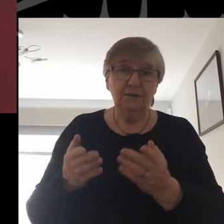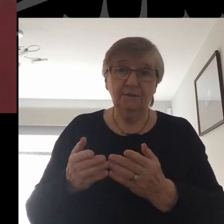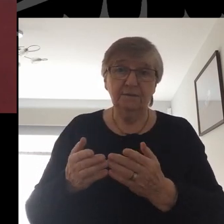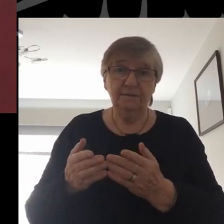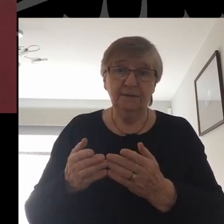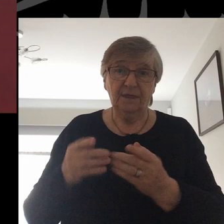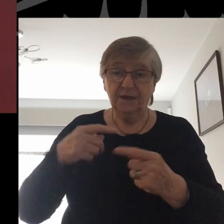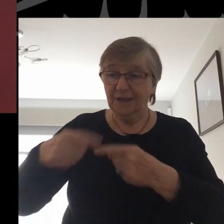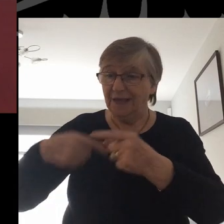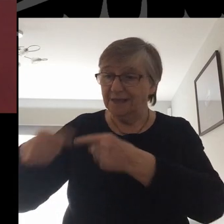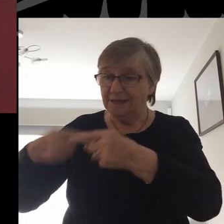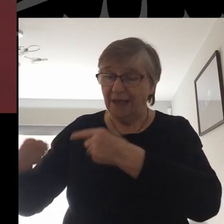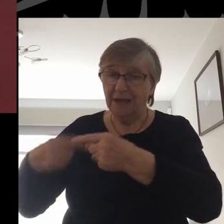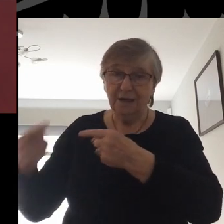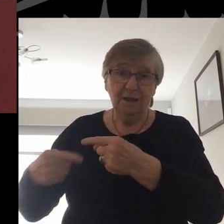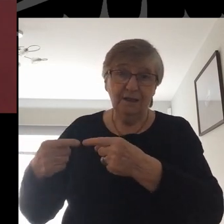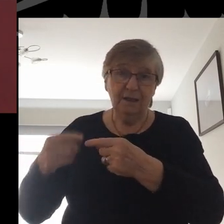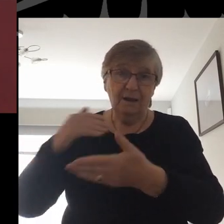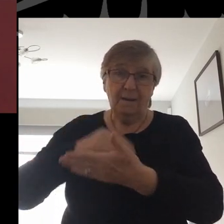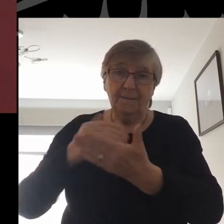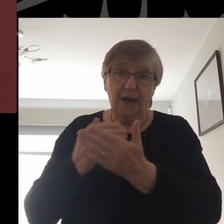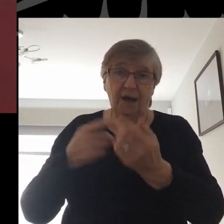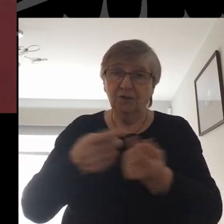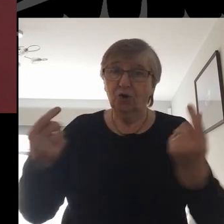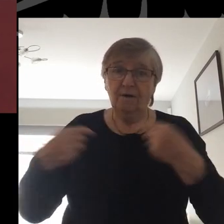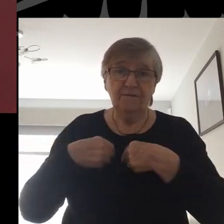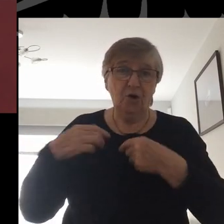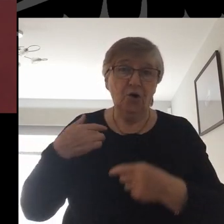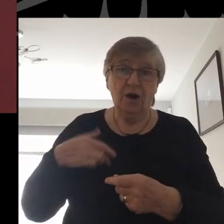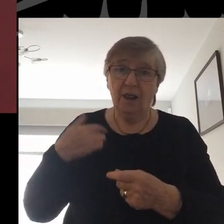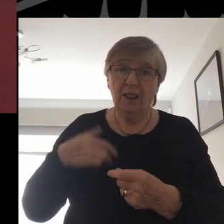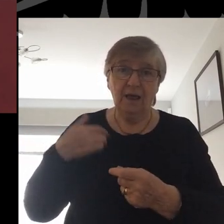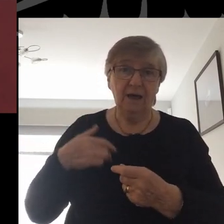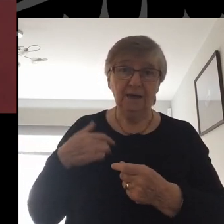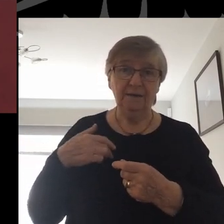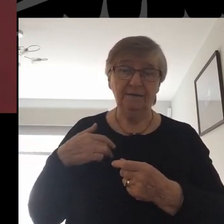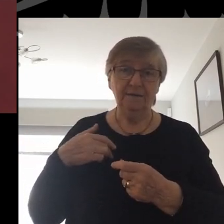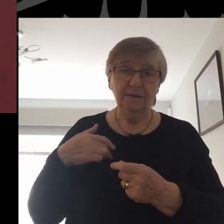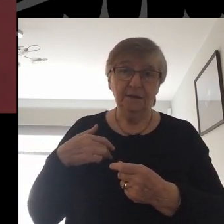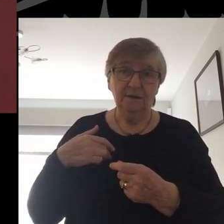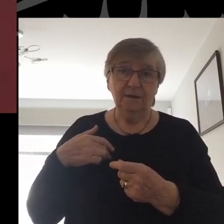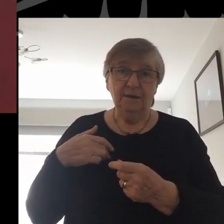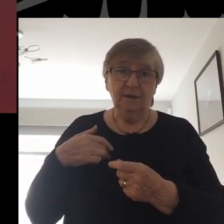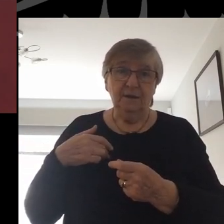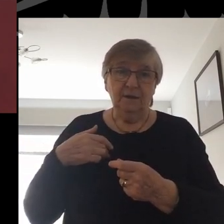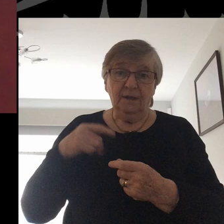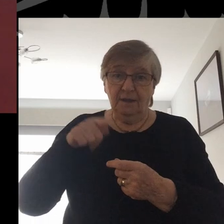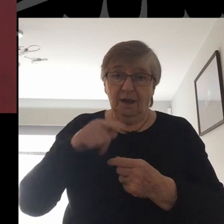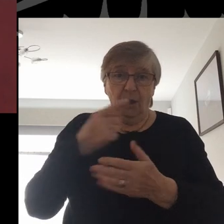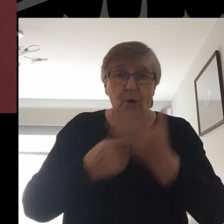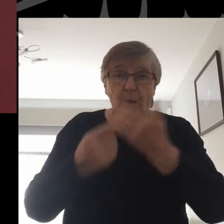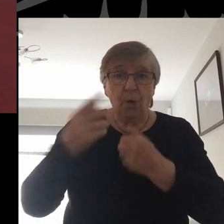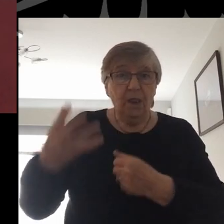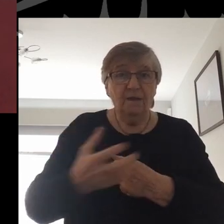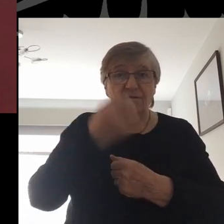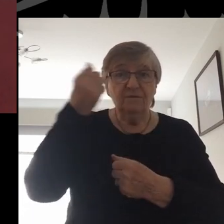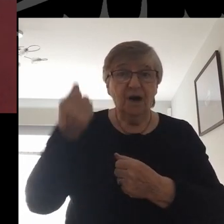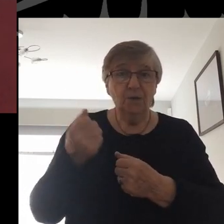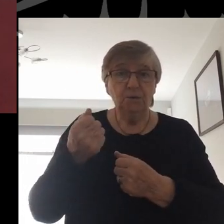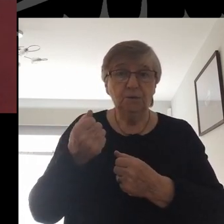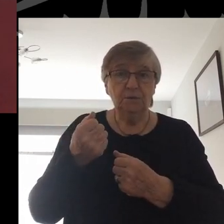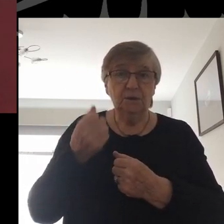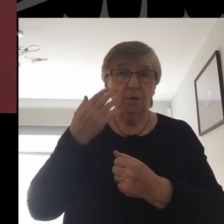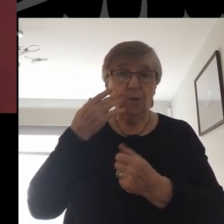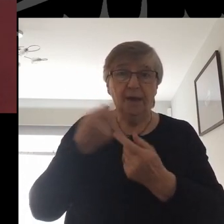There's an eternal dimension that is not something that we automatically assume after this, but which is only found in fulfillment and being